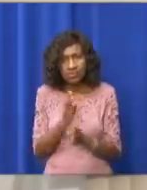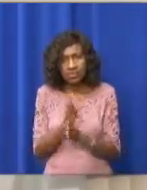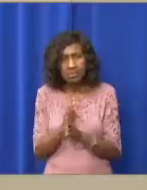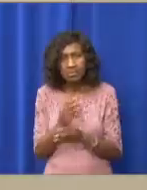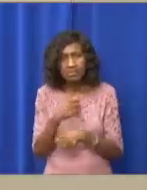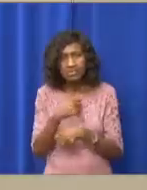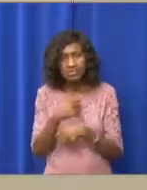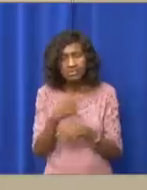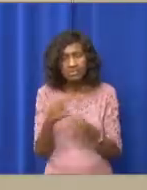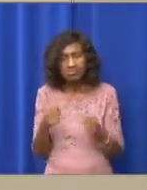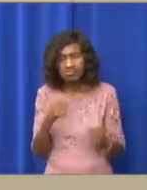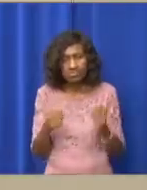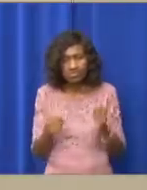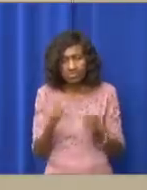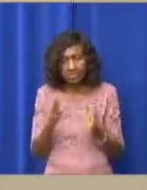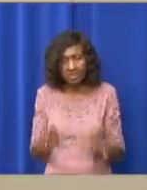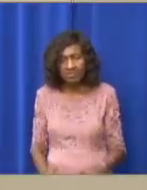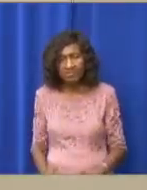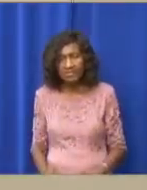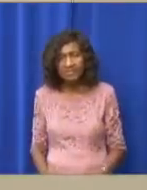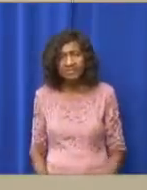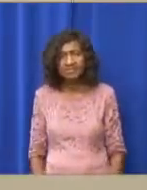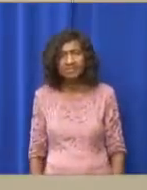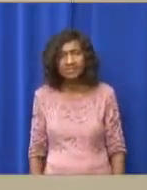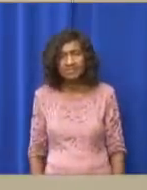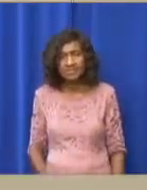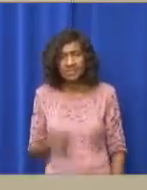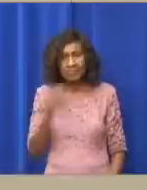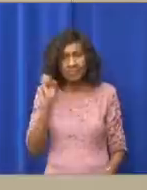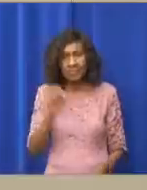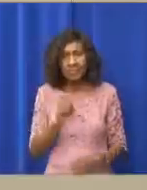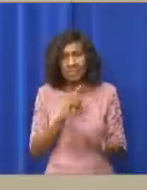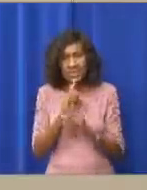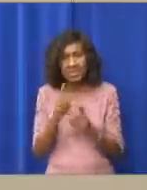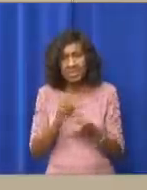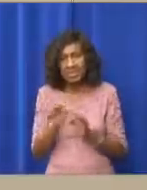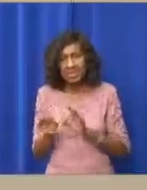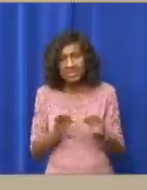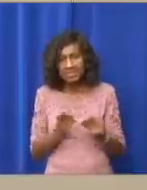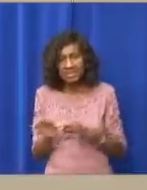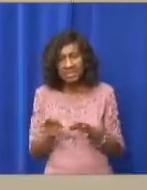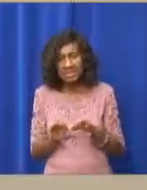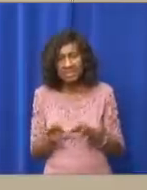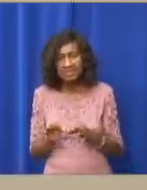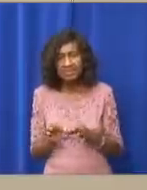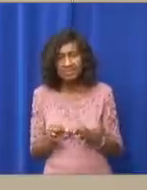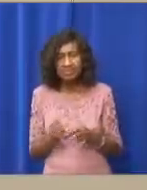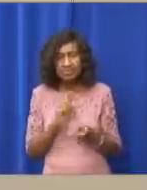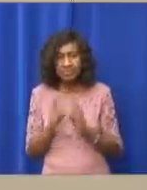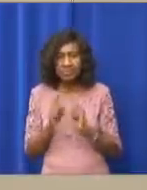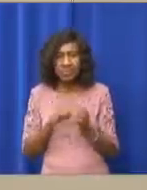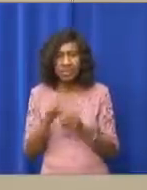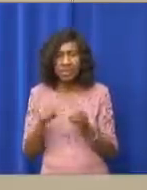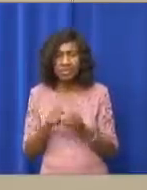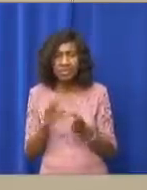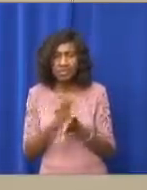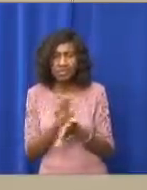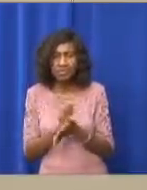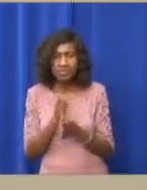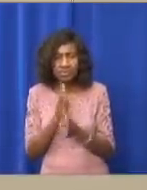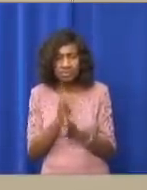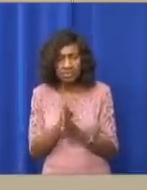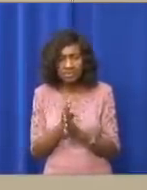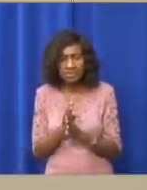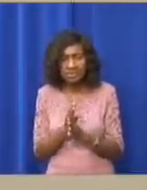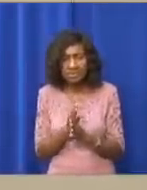Well, let me just explain the situation. So we're talking about school buses now. So a number